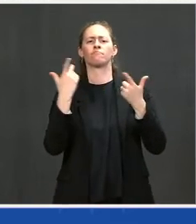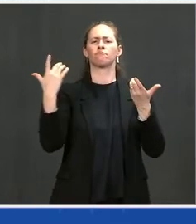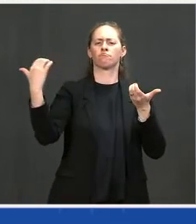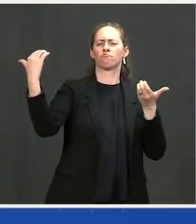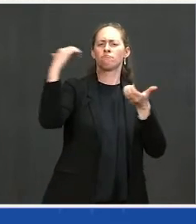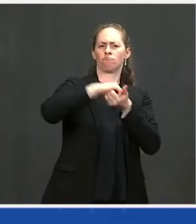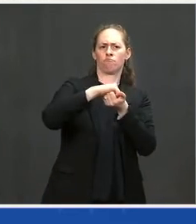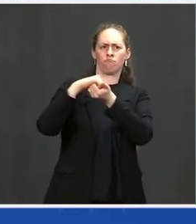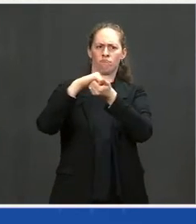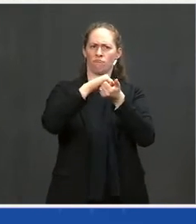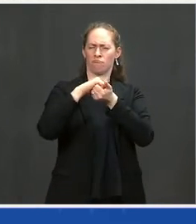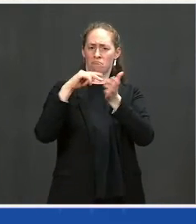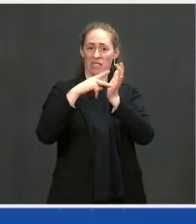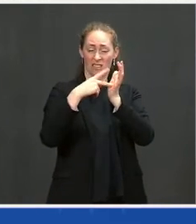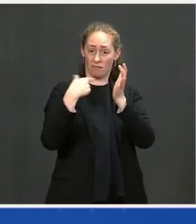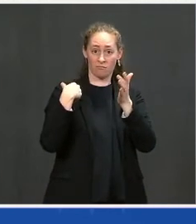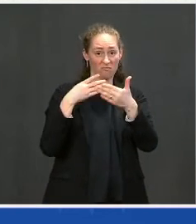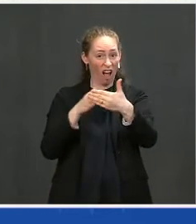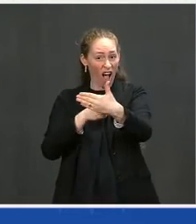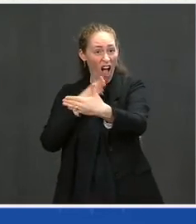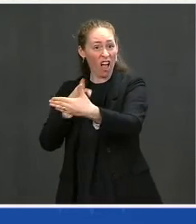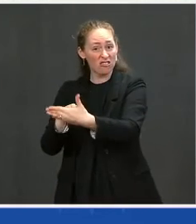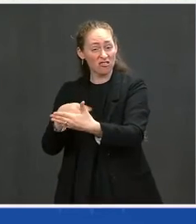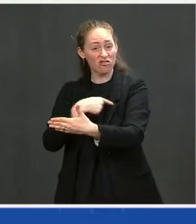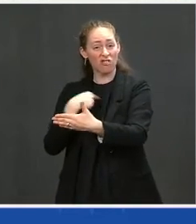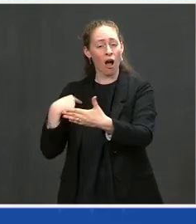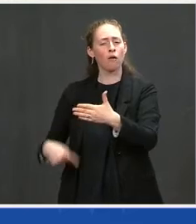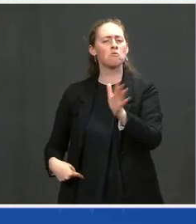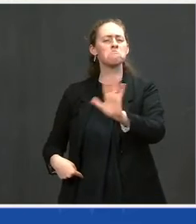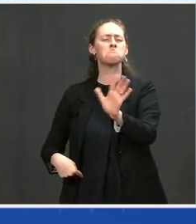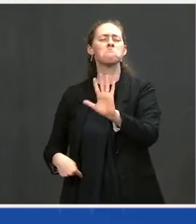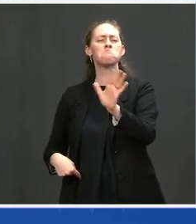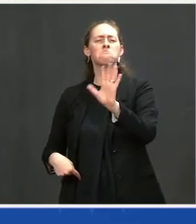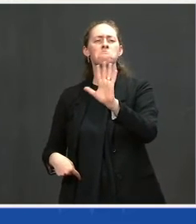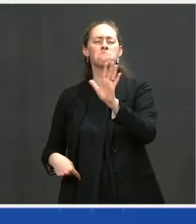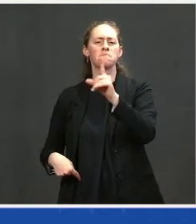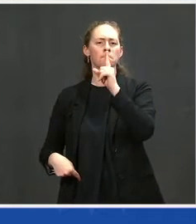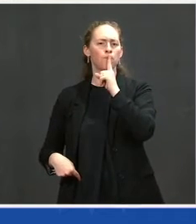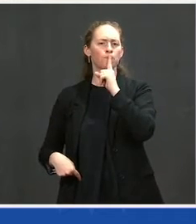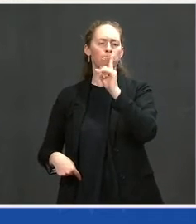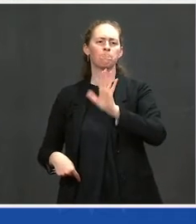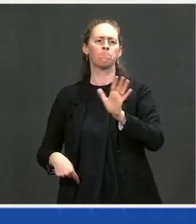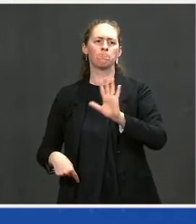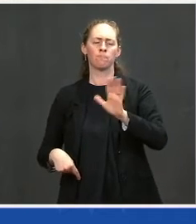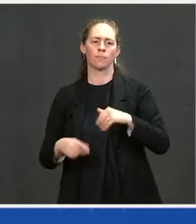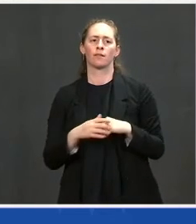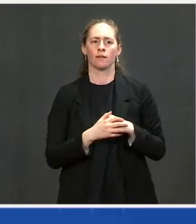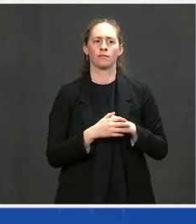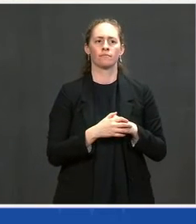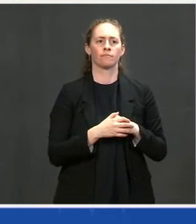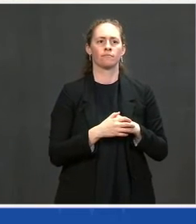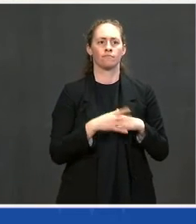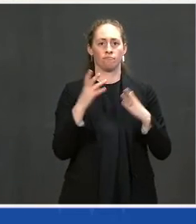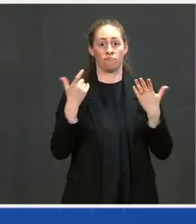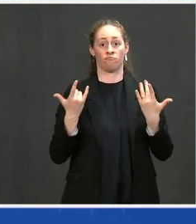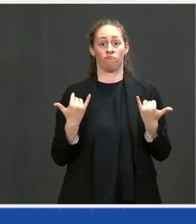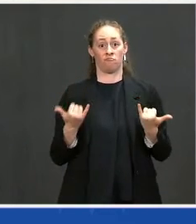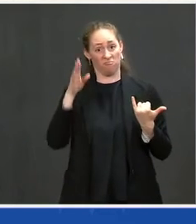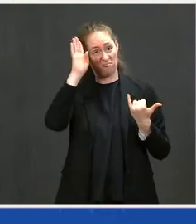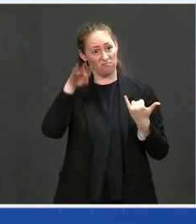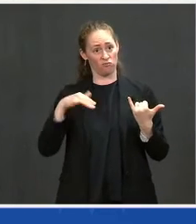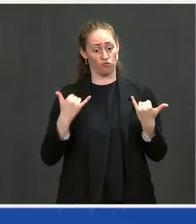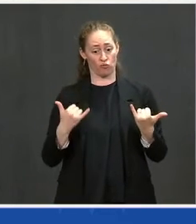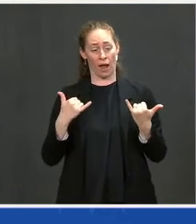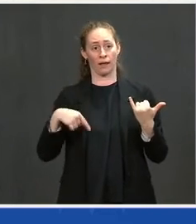about it. I want to make sure that, for example, later today, after this, as a matter of fact, shortly after this, which